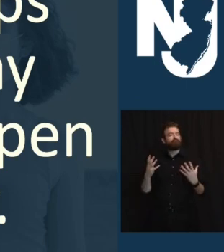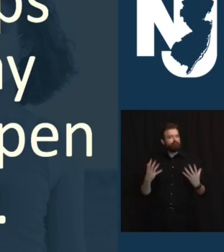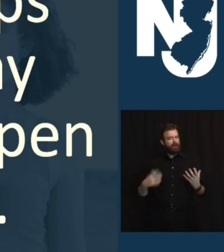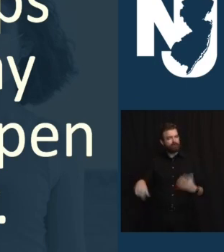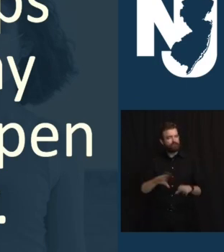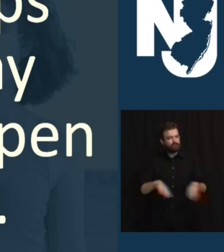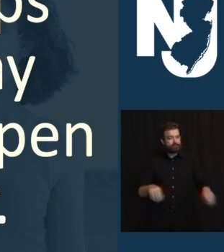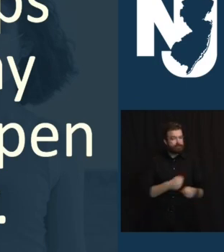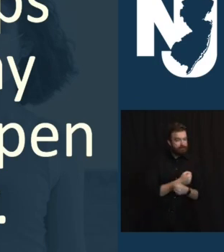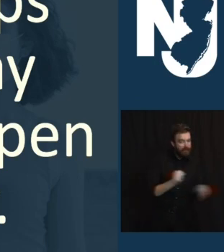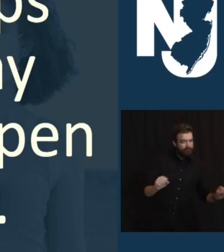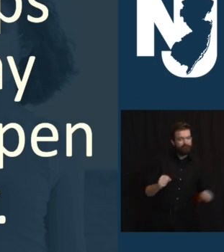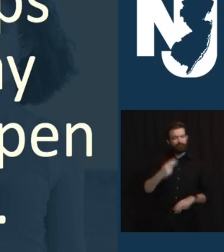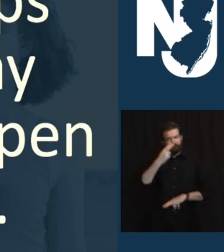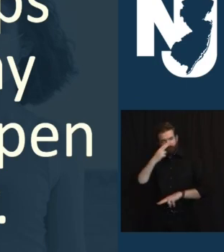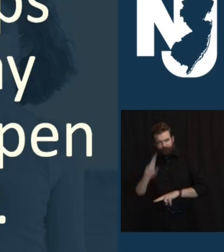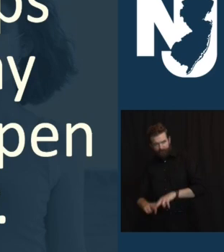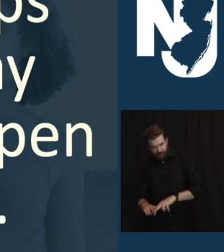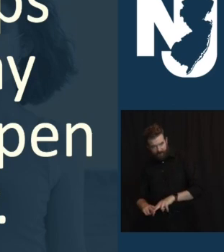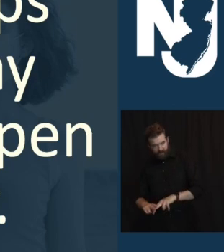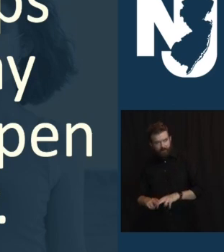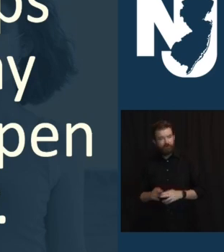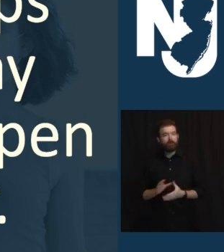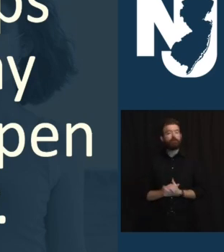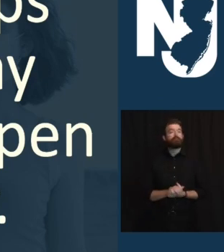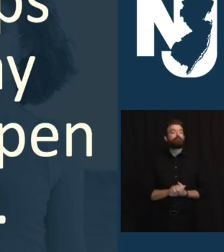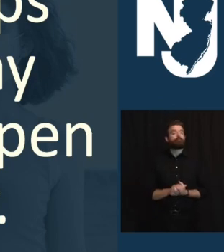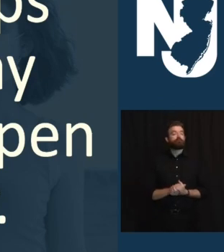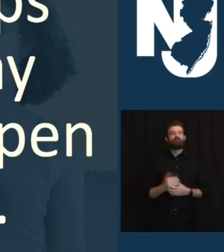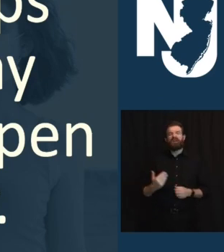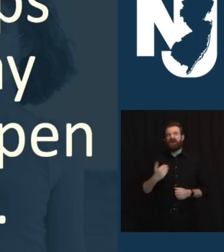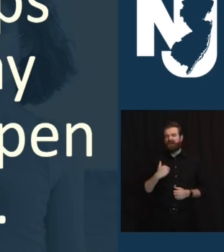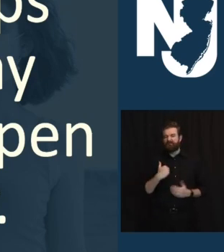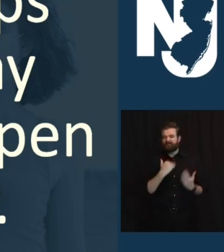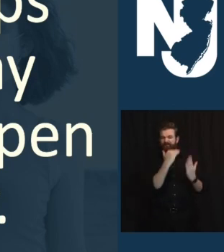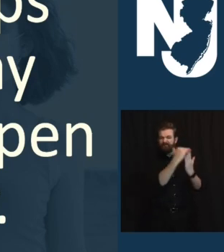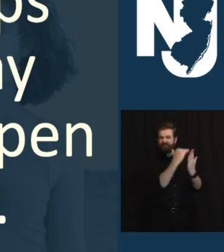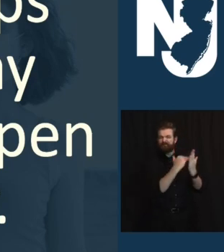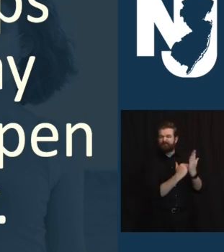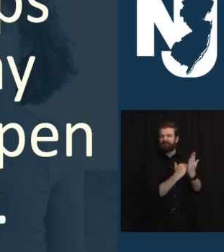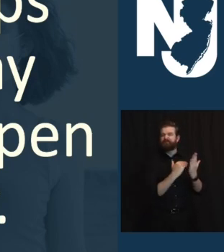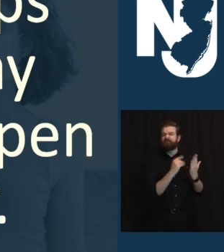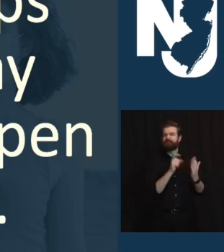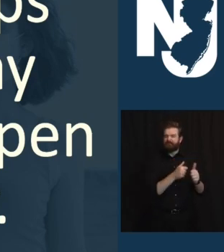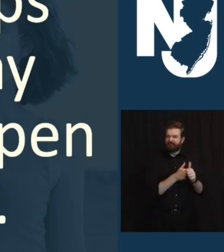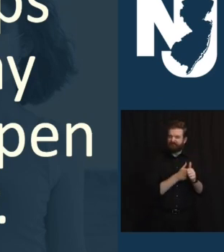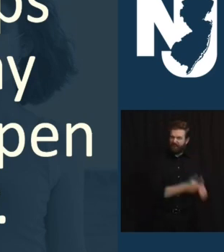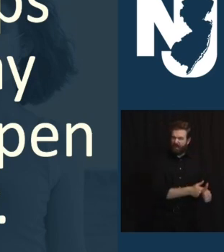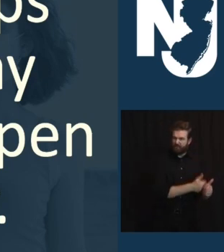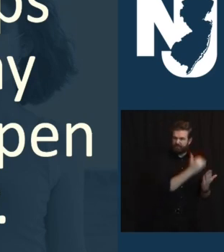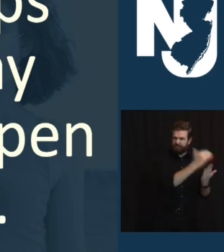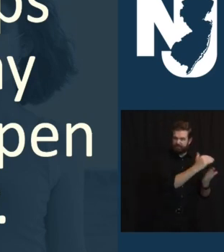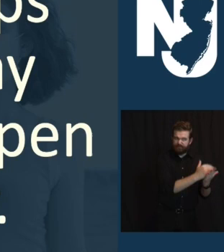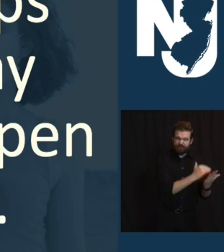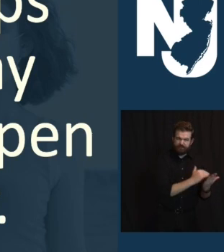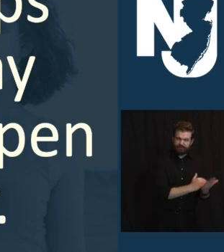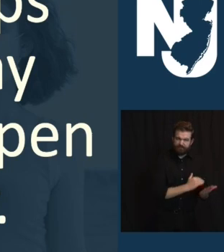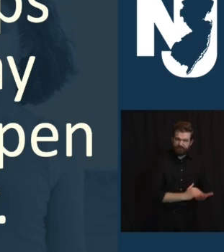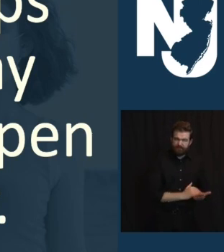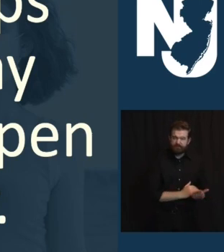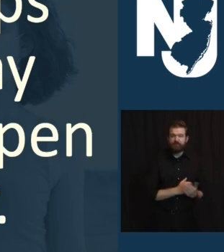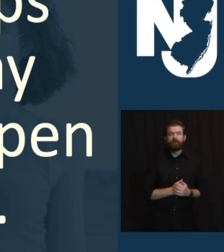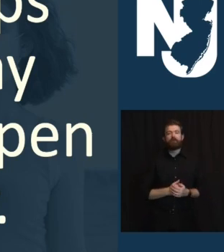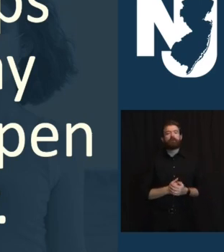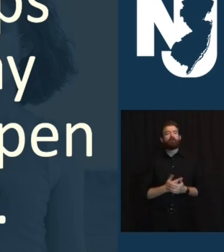released includes many of the protocols that allowed our day camps to operate last summer, especially for indoor masking and daily